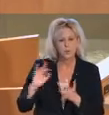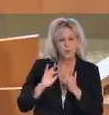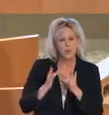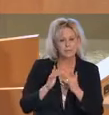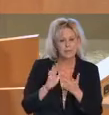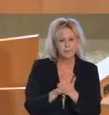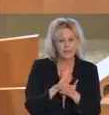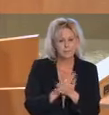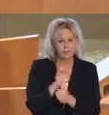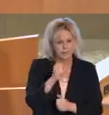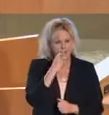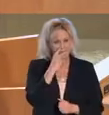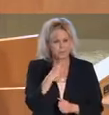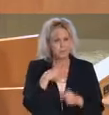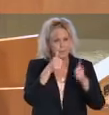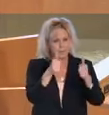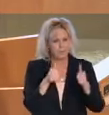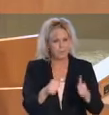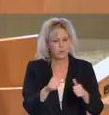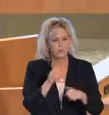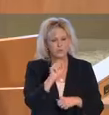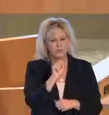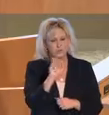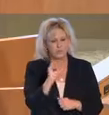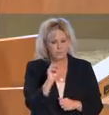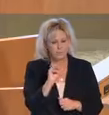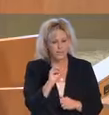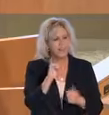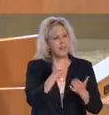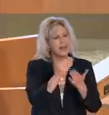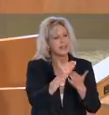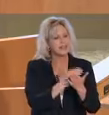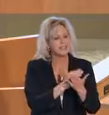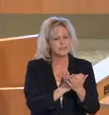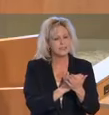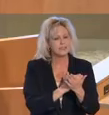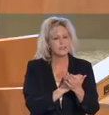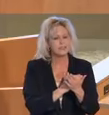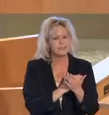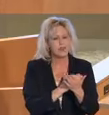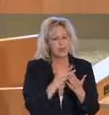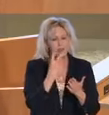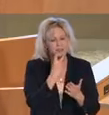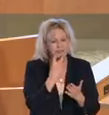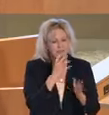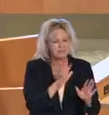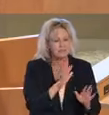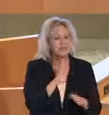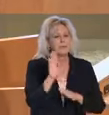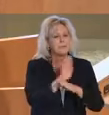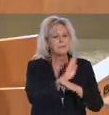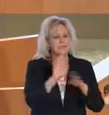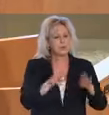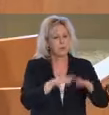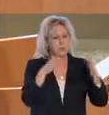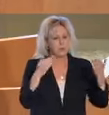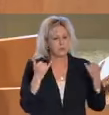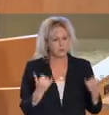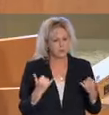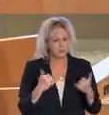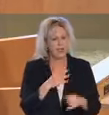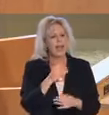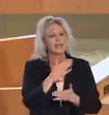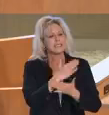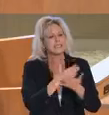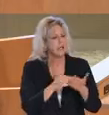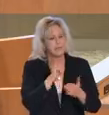website sheet that you can see, and we posted it on our social media that lists the businesses that are open today and those that